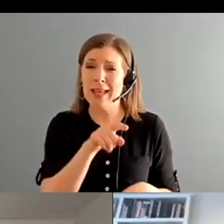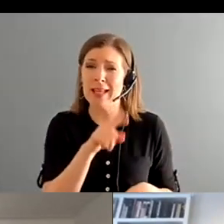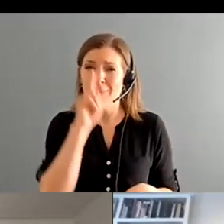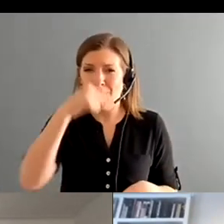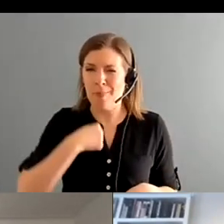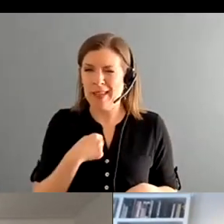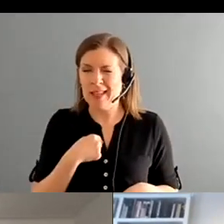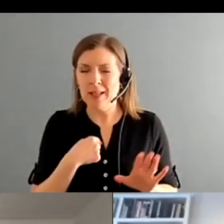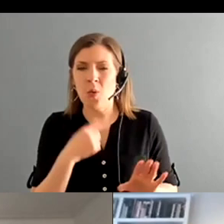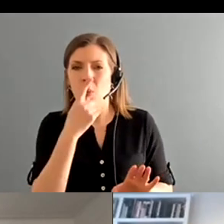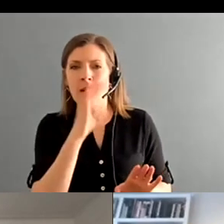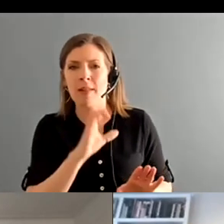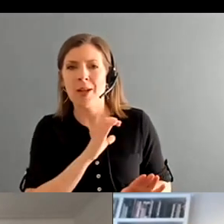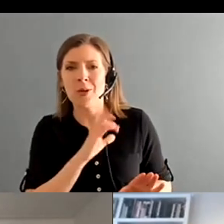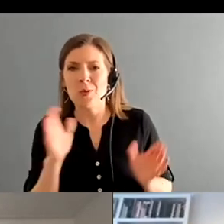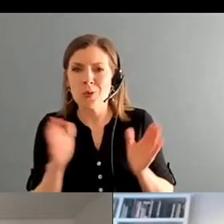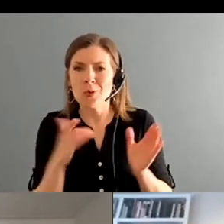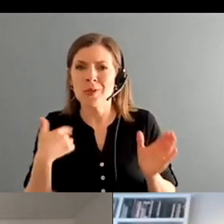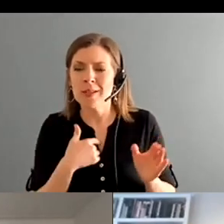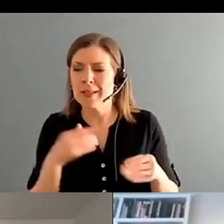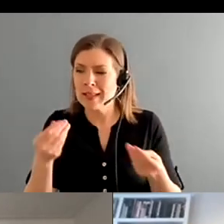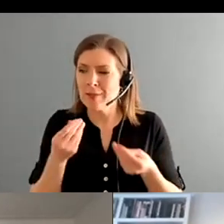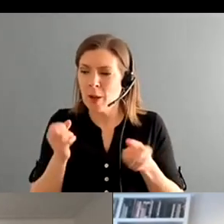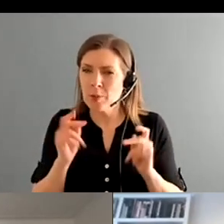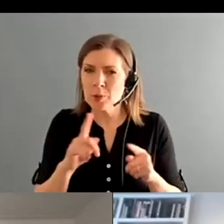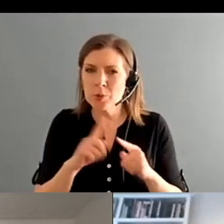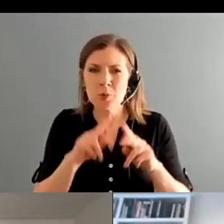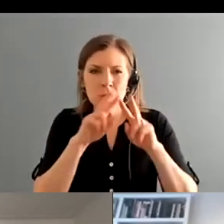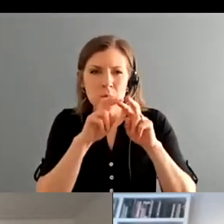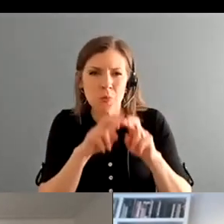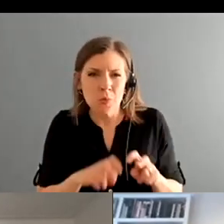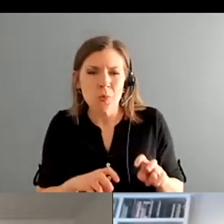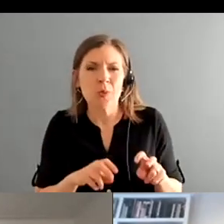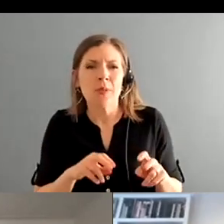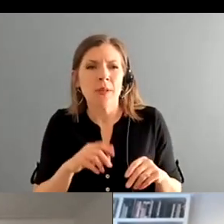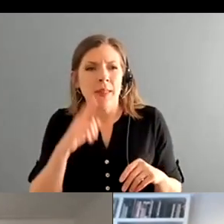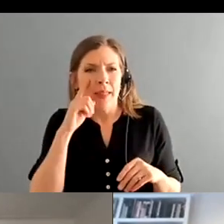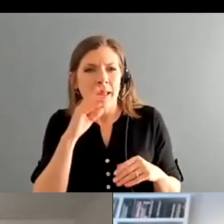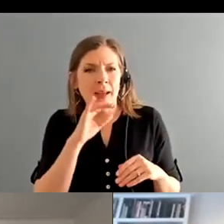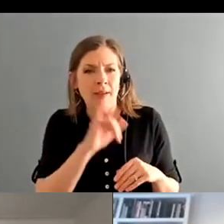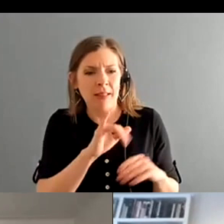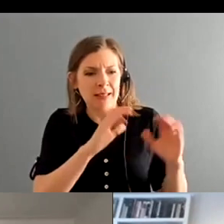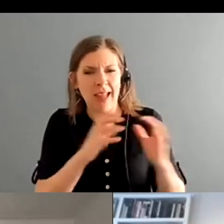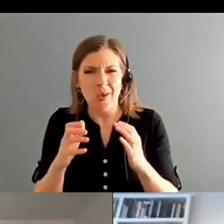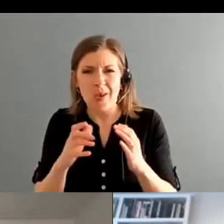that encourages us or gives us the opportunity to think a little bit about the constructedness of some of these categories at all.